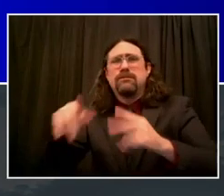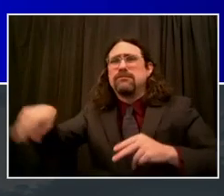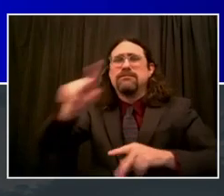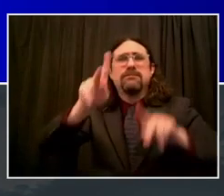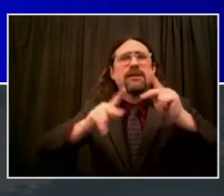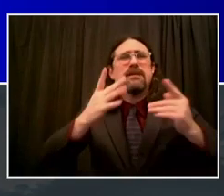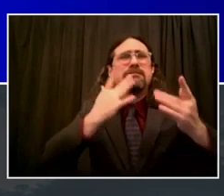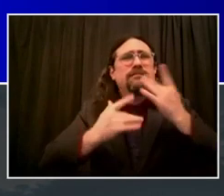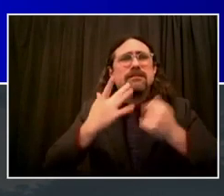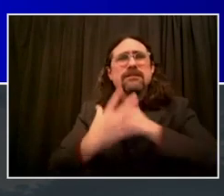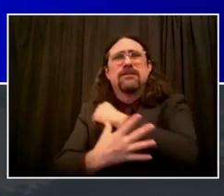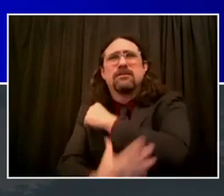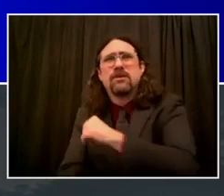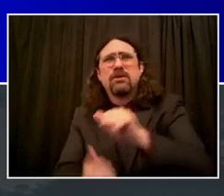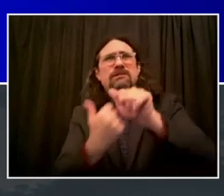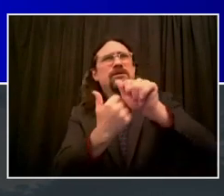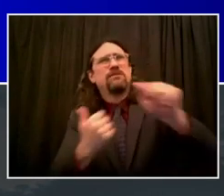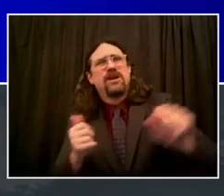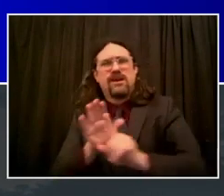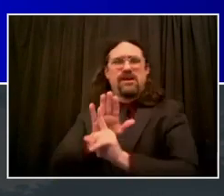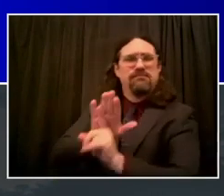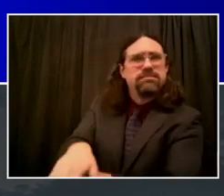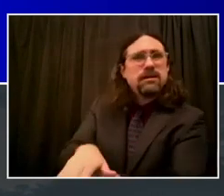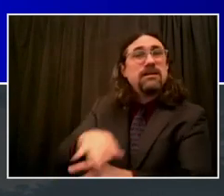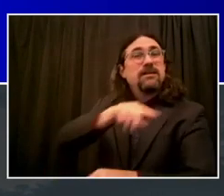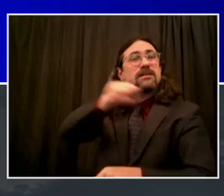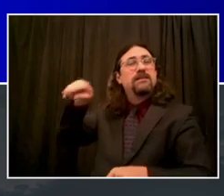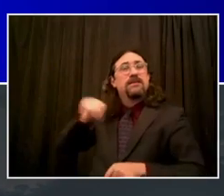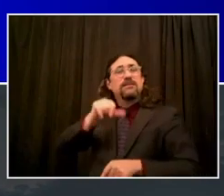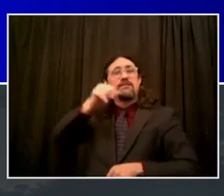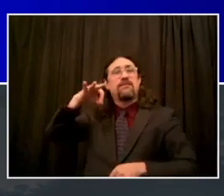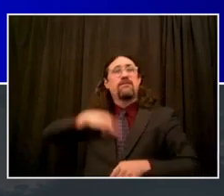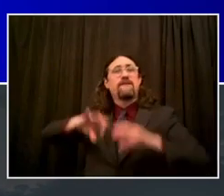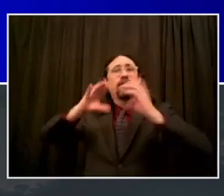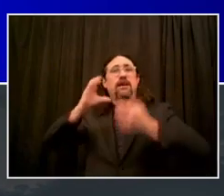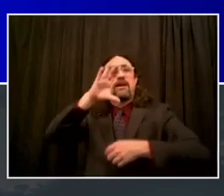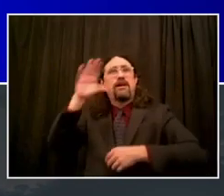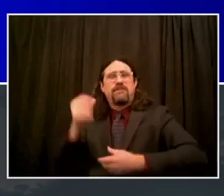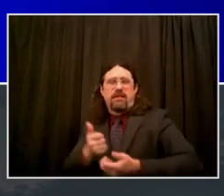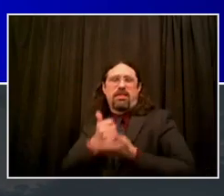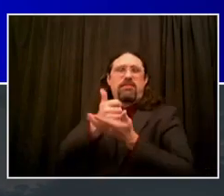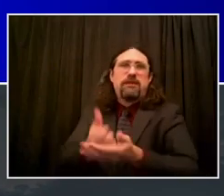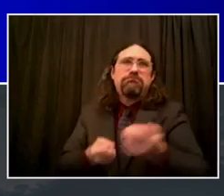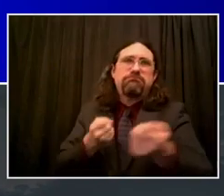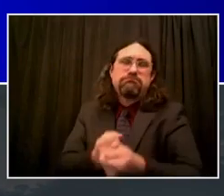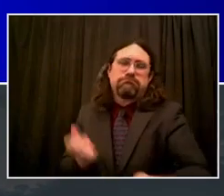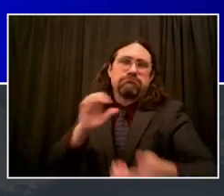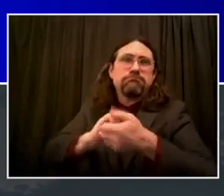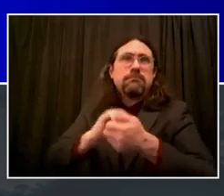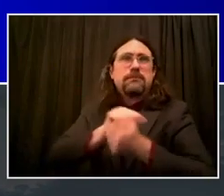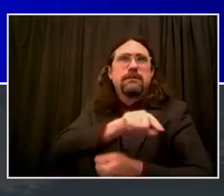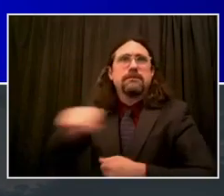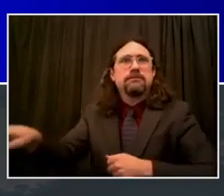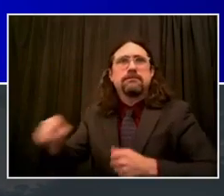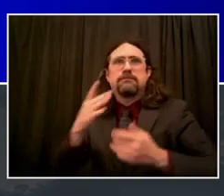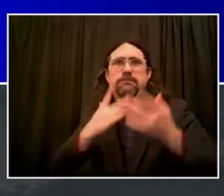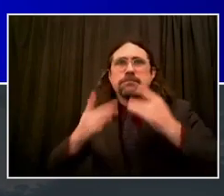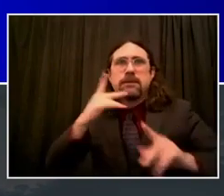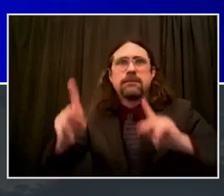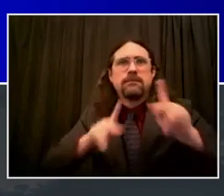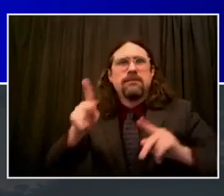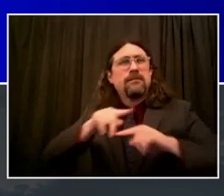so great. And our human services workforce, they've been heroes throughout this crisis, and we have to be there for them as well.